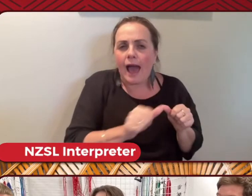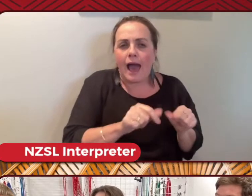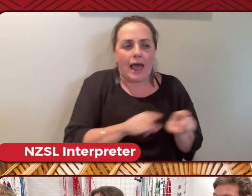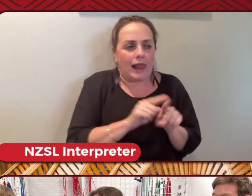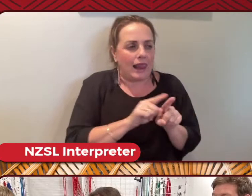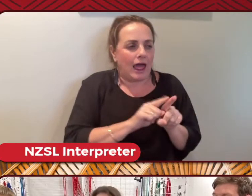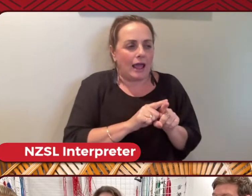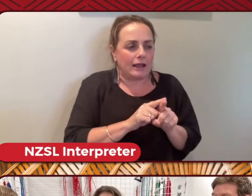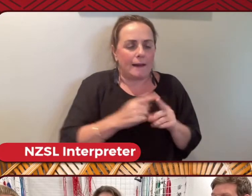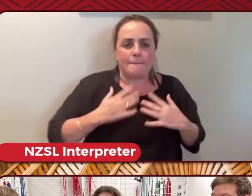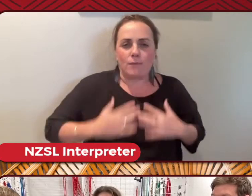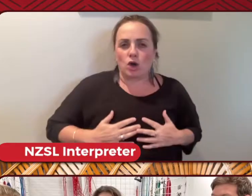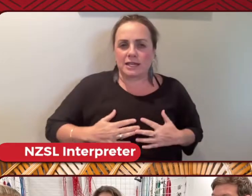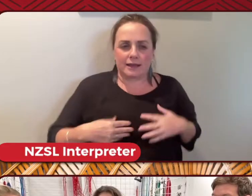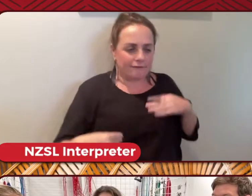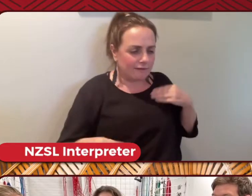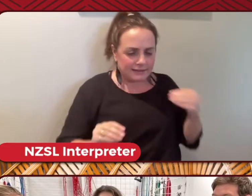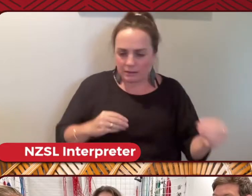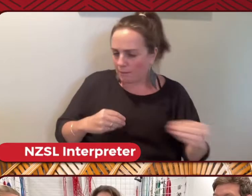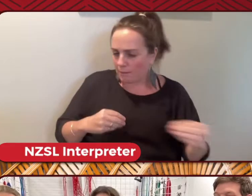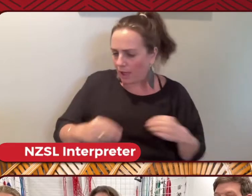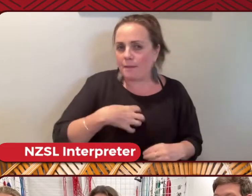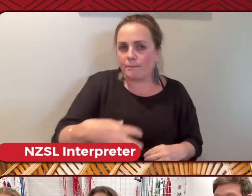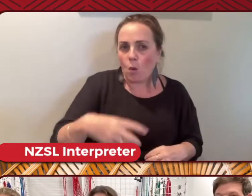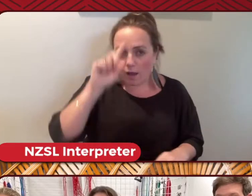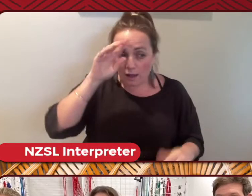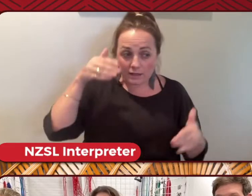pliable, like I wouldn't change it for the world.